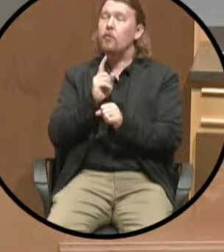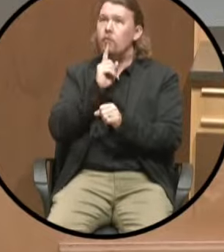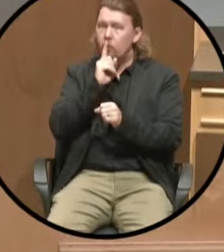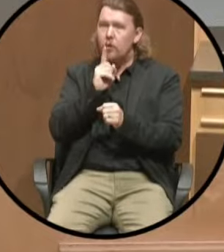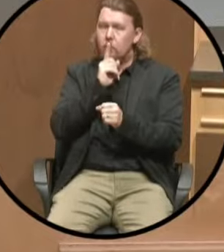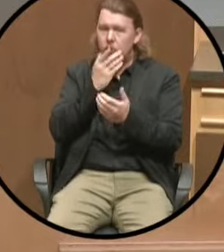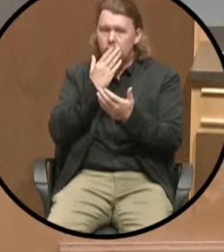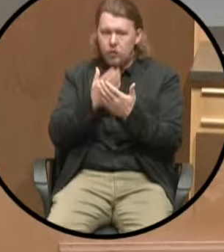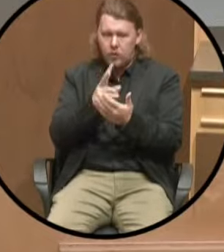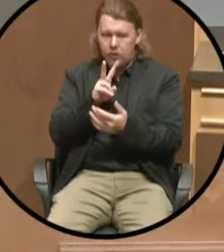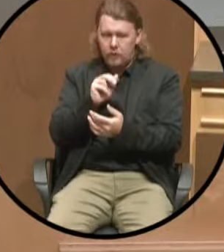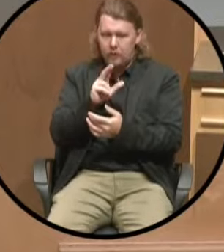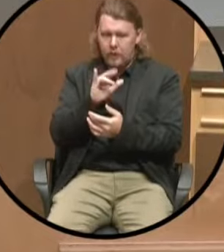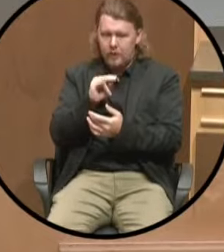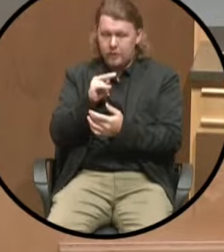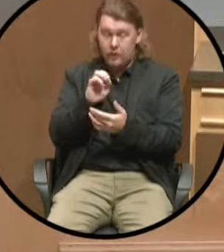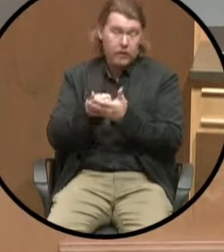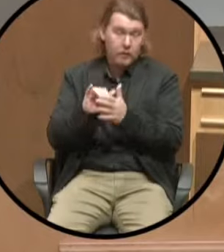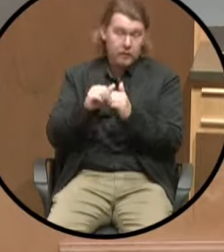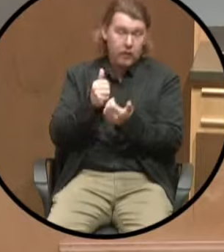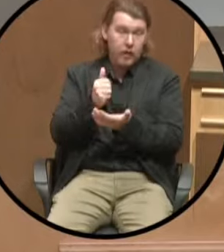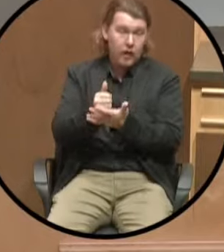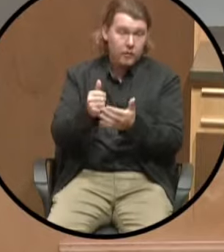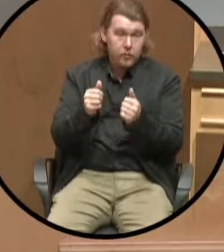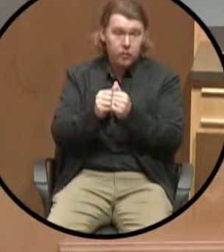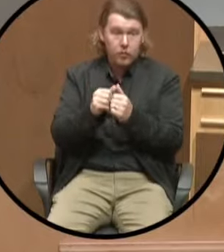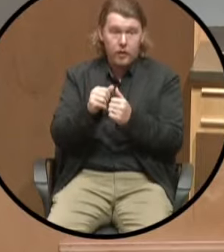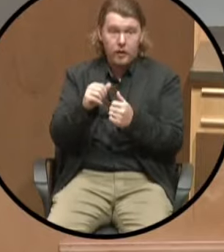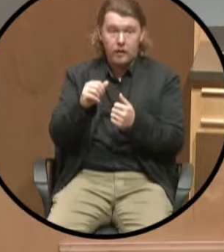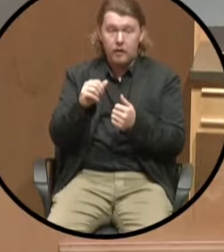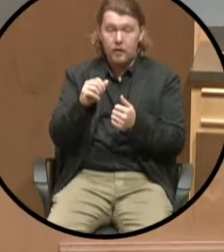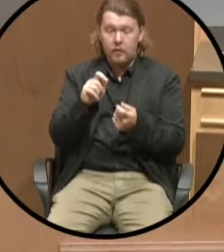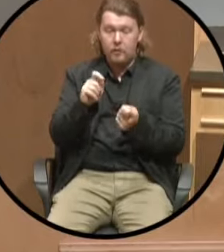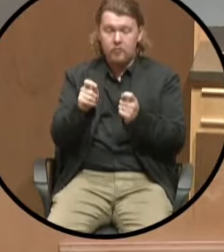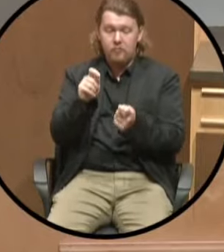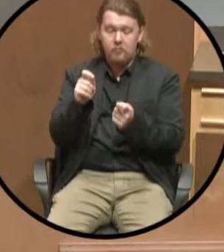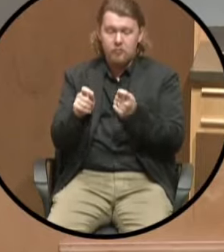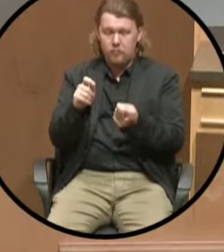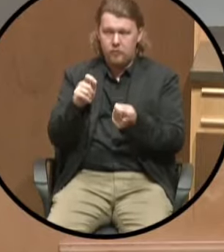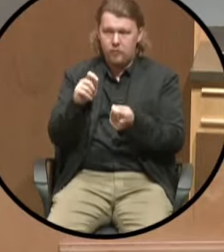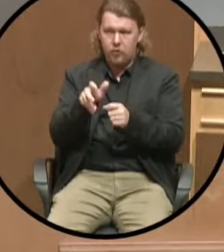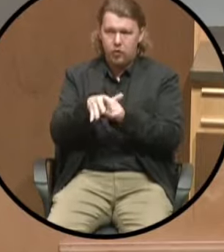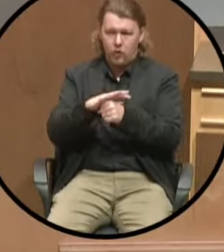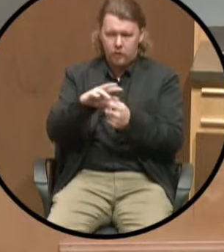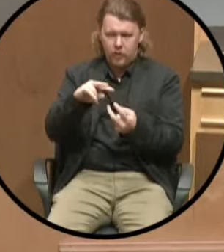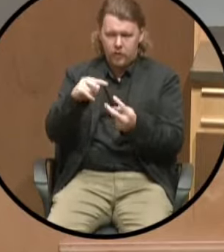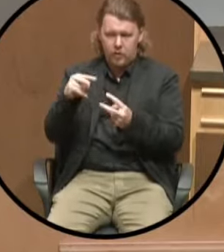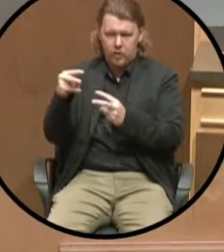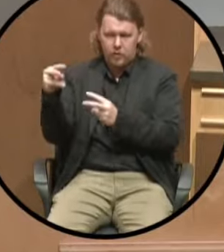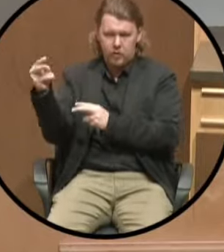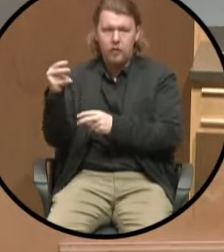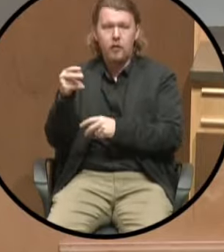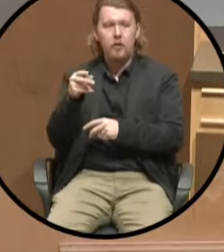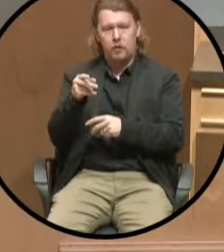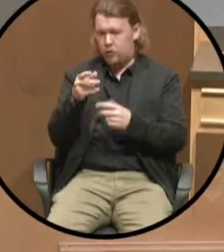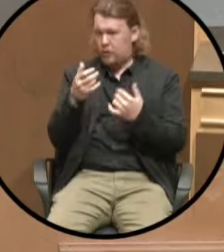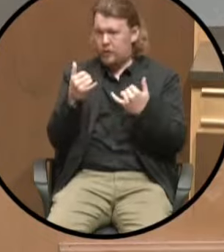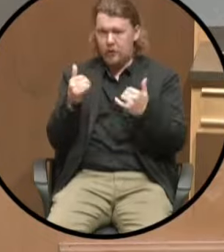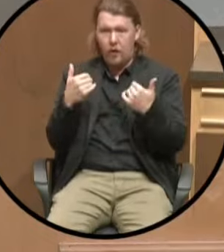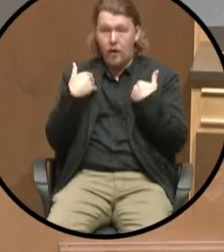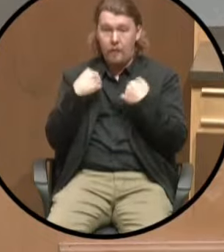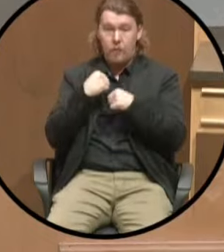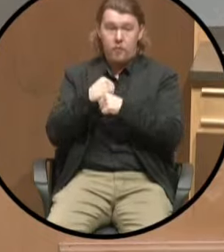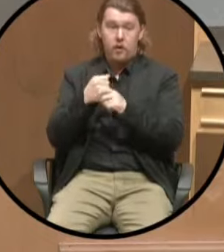vaccine. And that's also how it helps out with the variants. If the vaccine, the inside of the M&M changes, you still have good protection for the shell of the